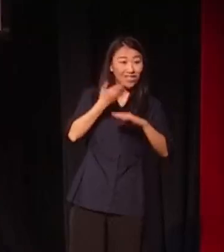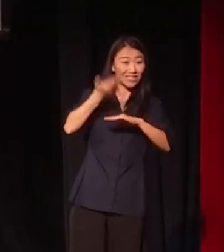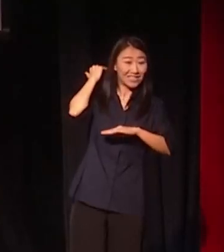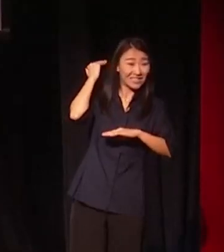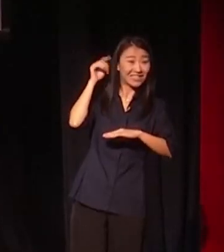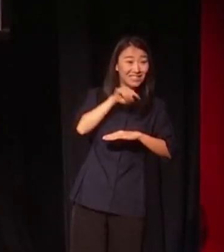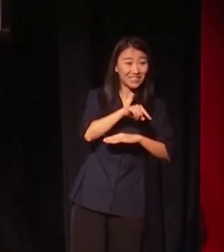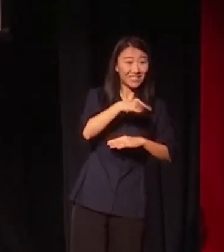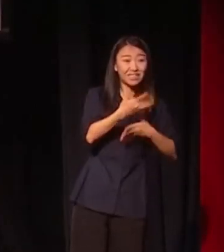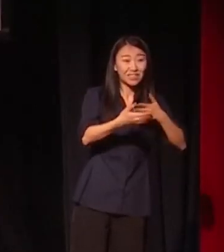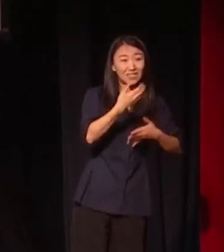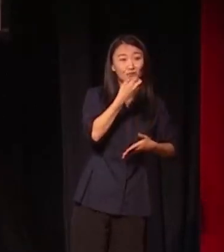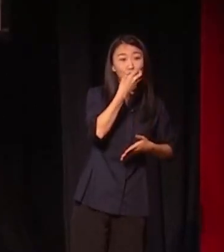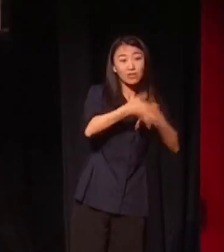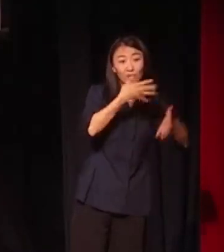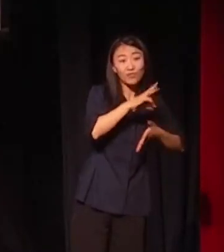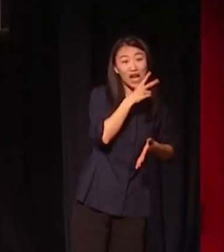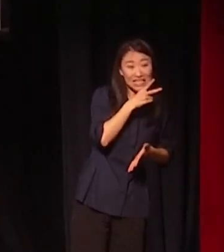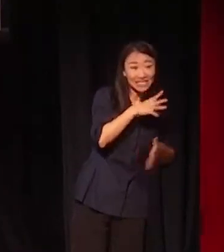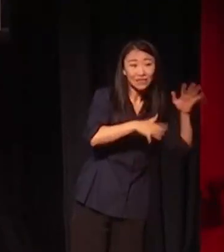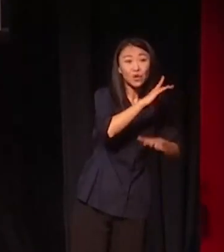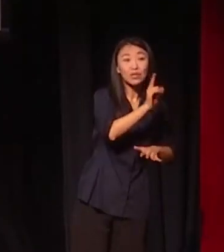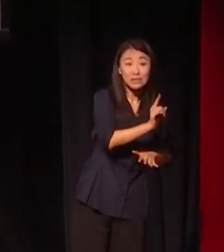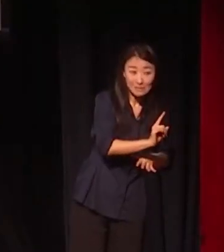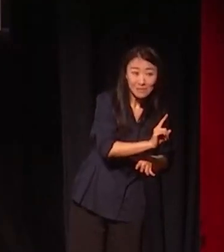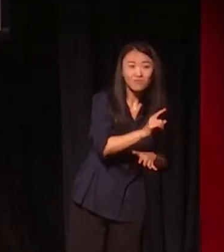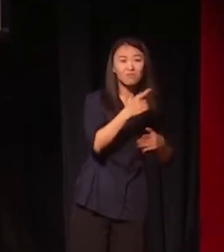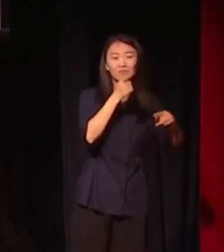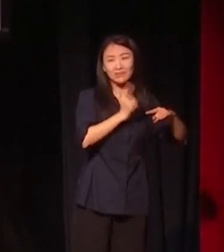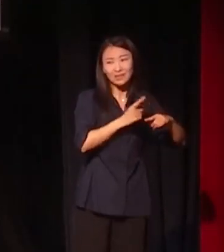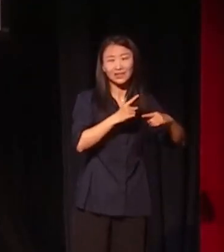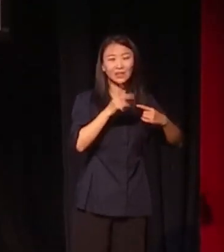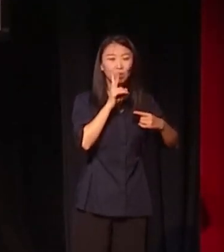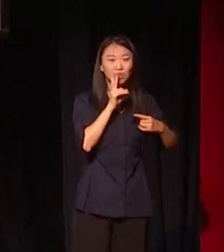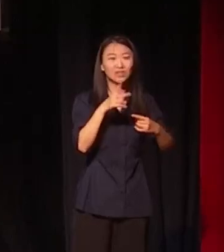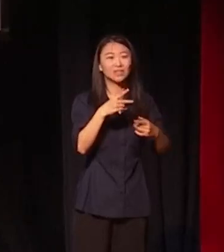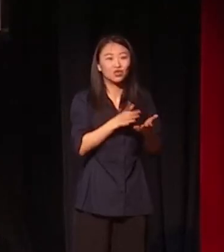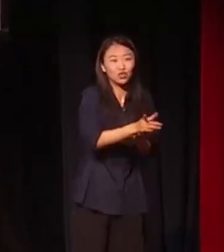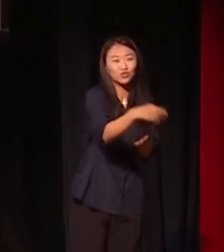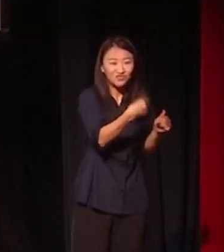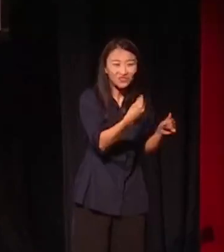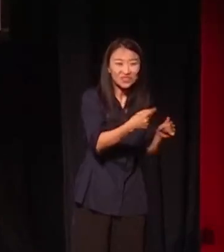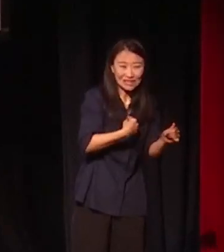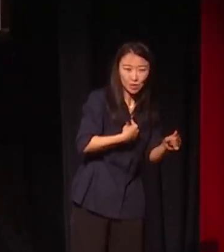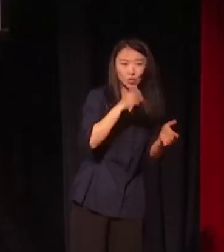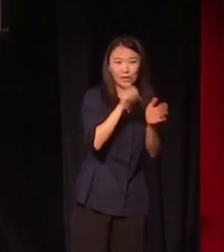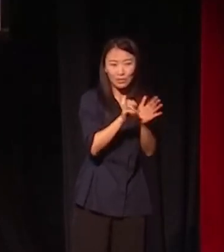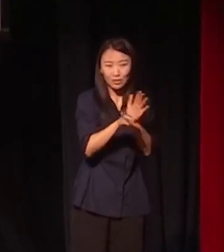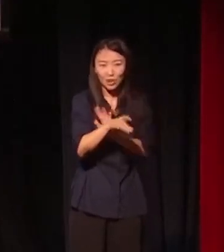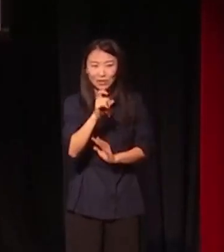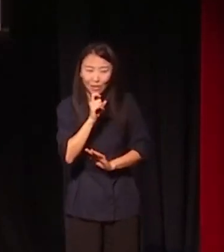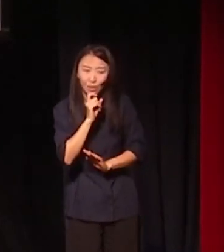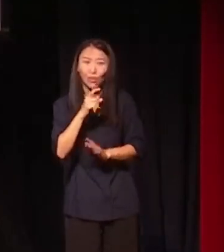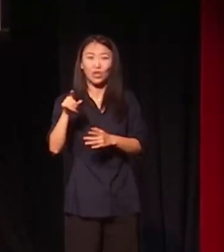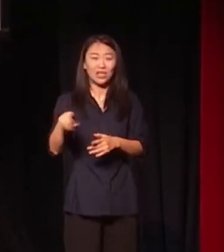interpreting here in Hong Kong, and the professionalisation and the fact that there's still a need for more formal training and recruitment of interpreters